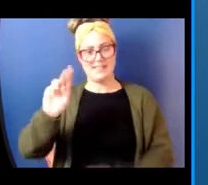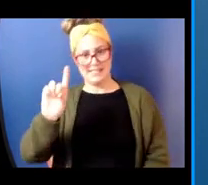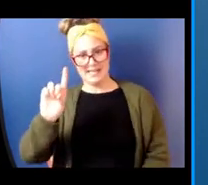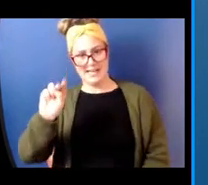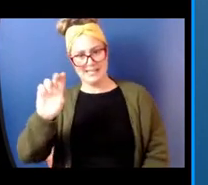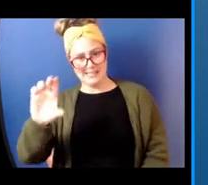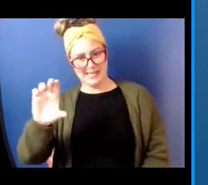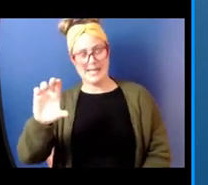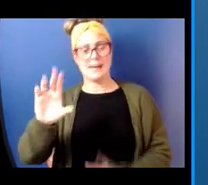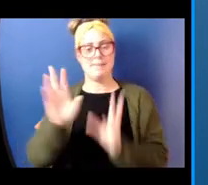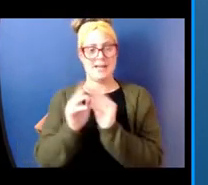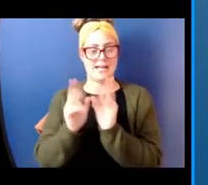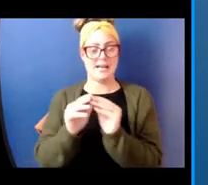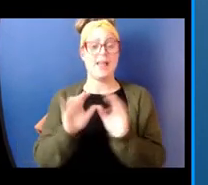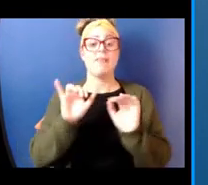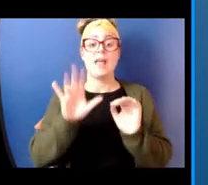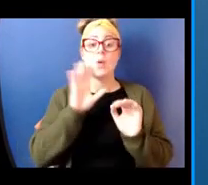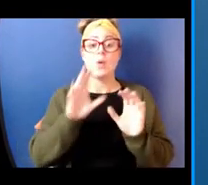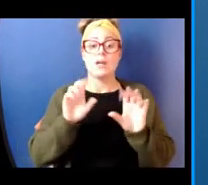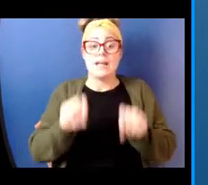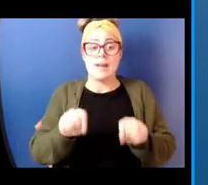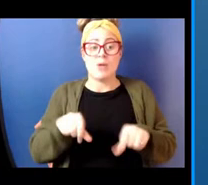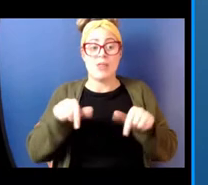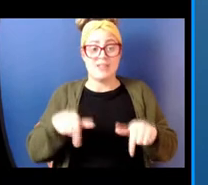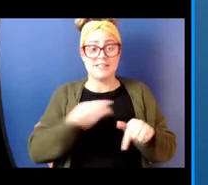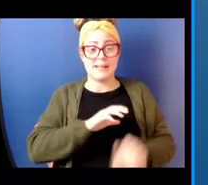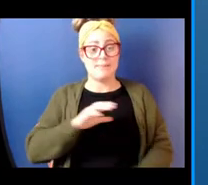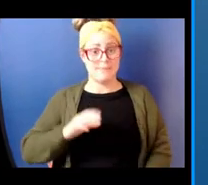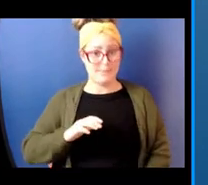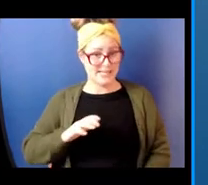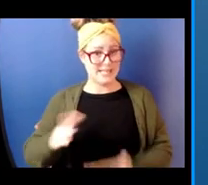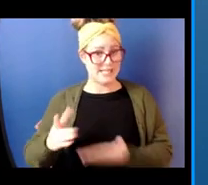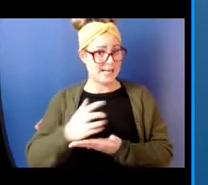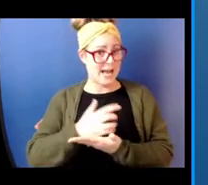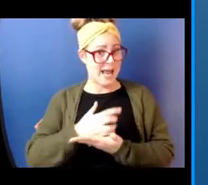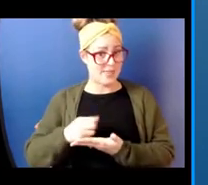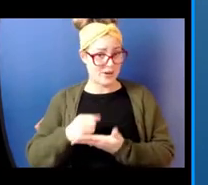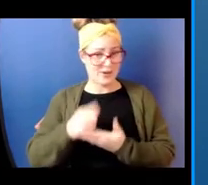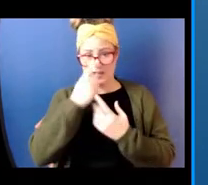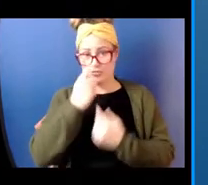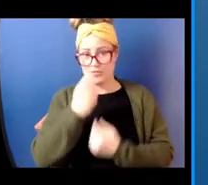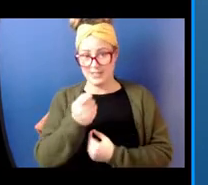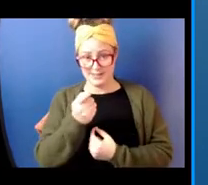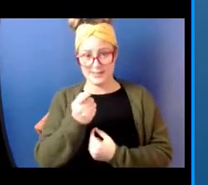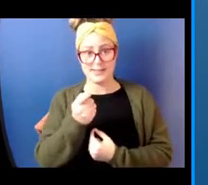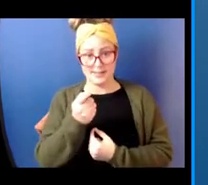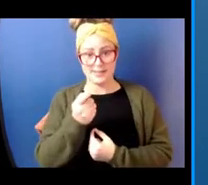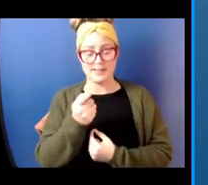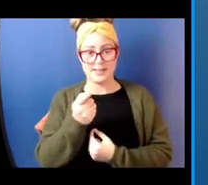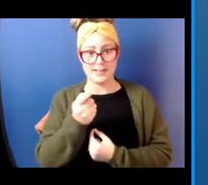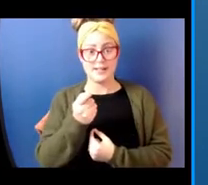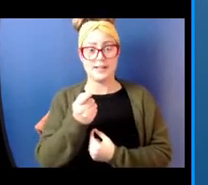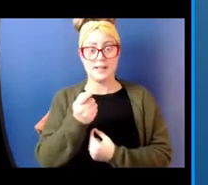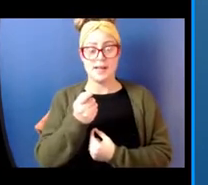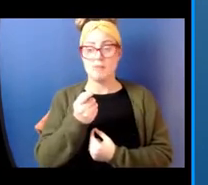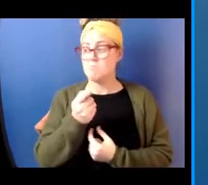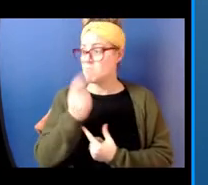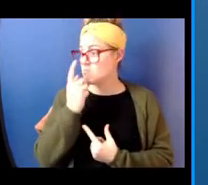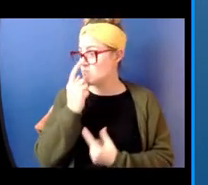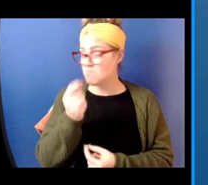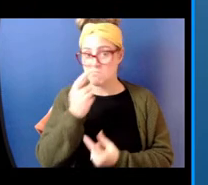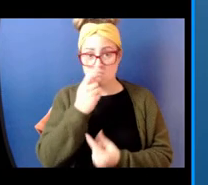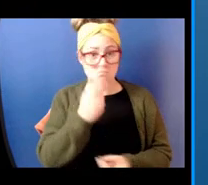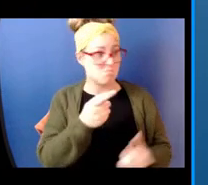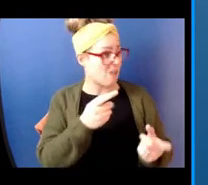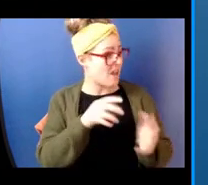will enable this committee to gather interest in to find out if there are enough States